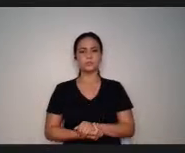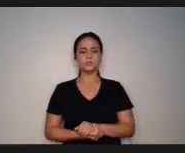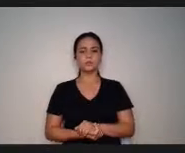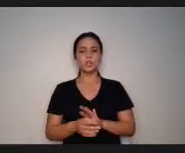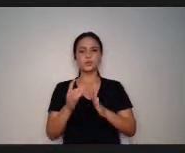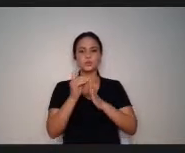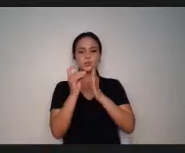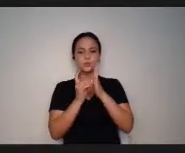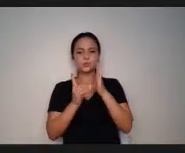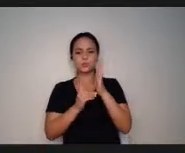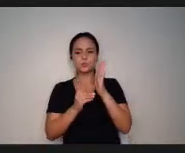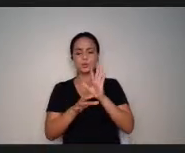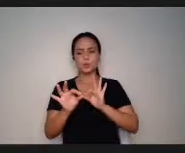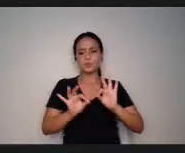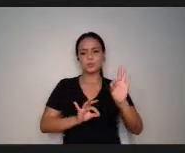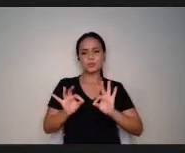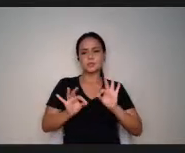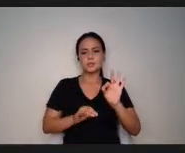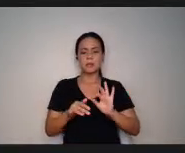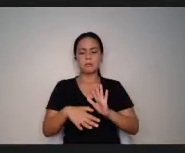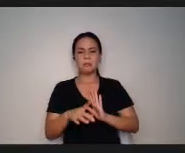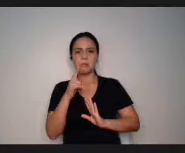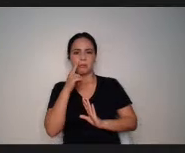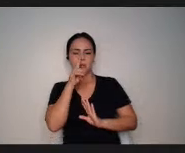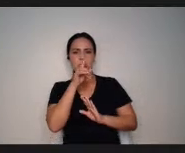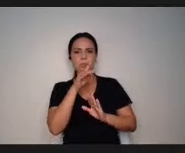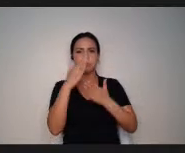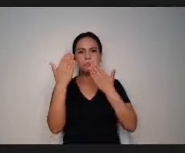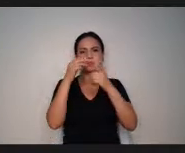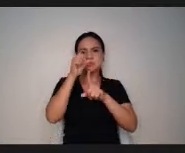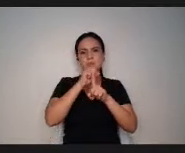risk within occupational health and safety managers. This is ISO